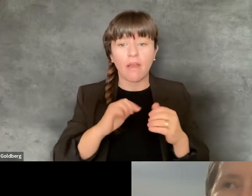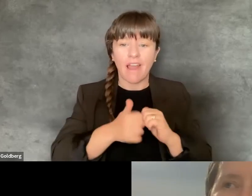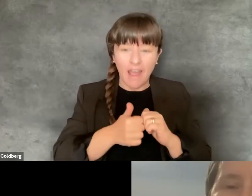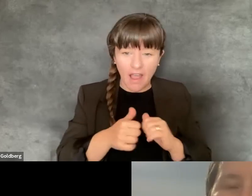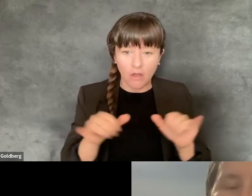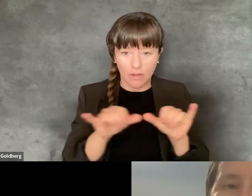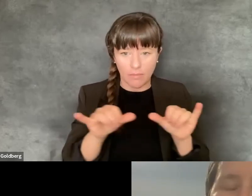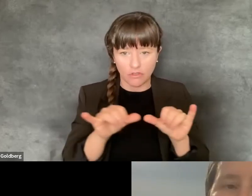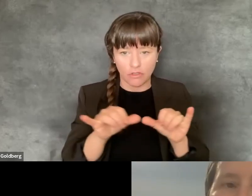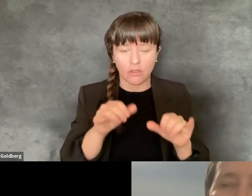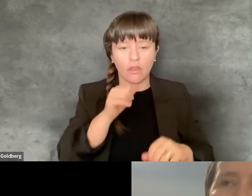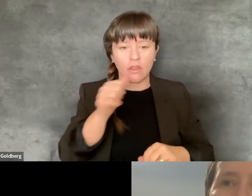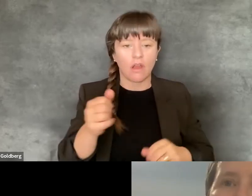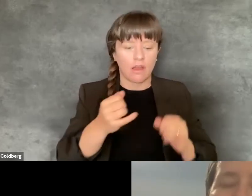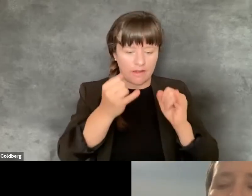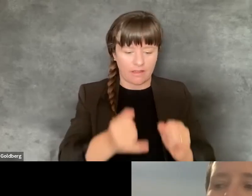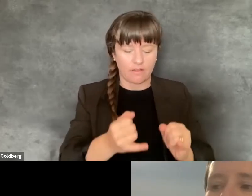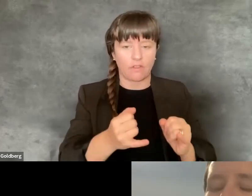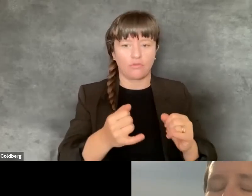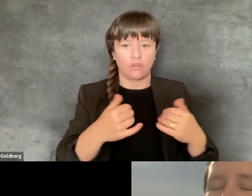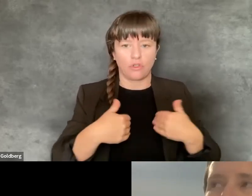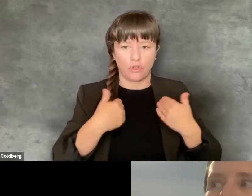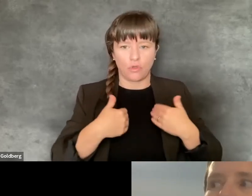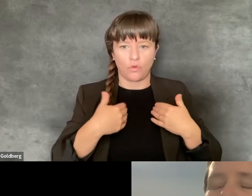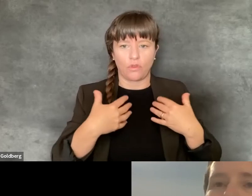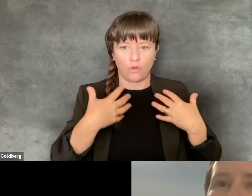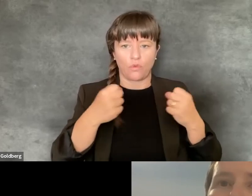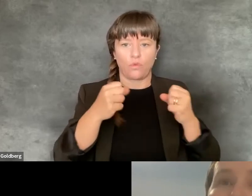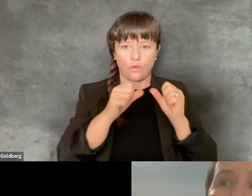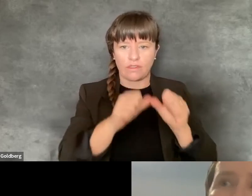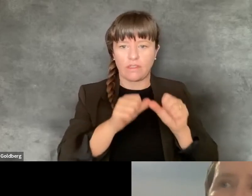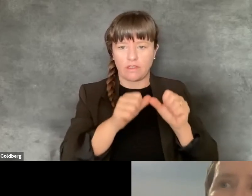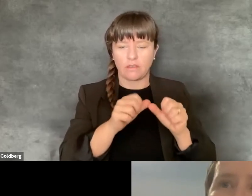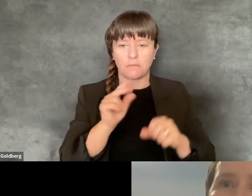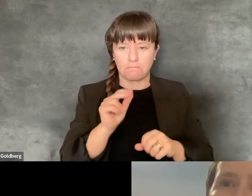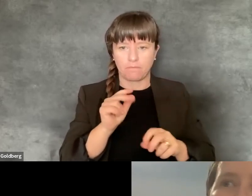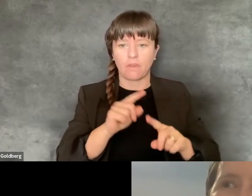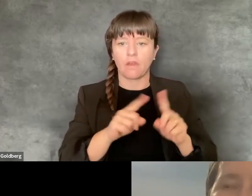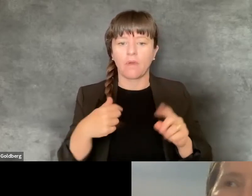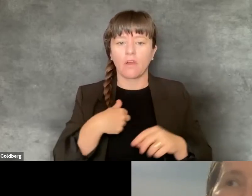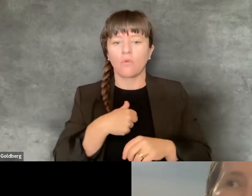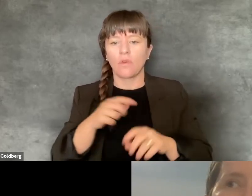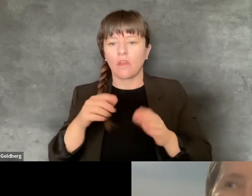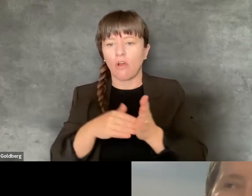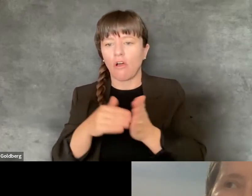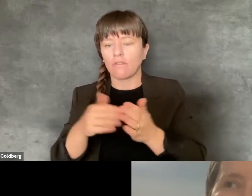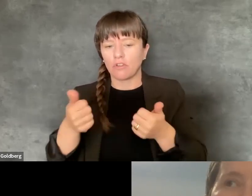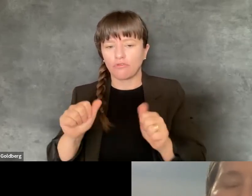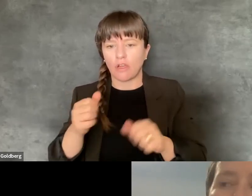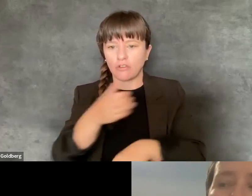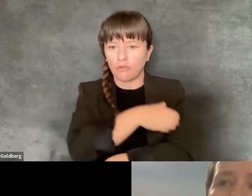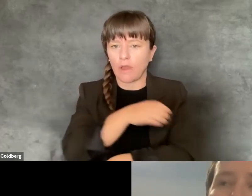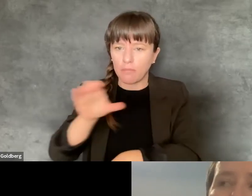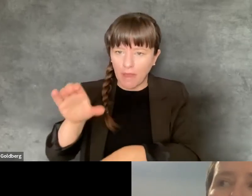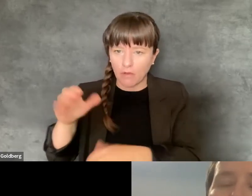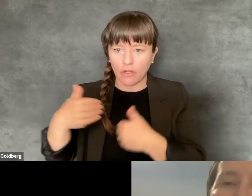just individual youth resilience, because I think we often try to build youth capacity or empower youth, but then